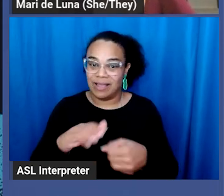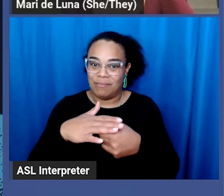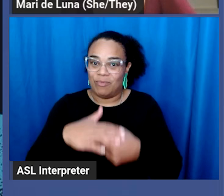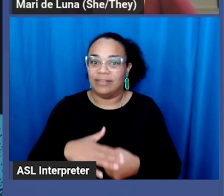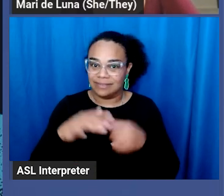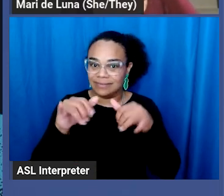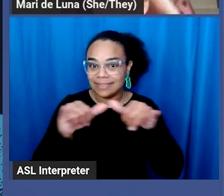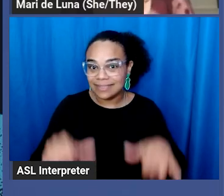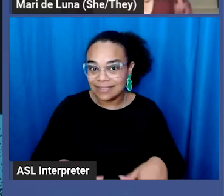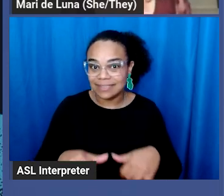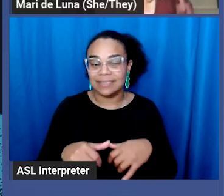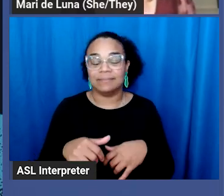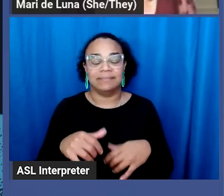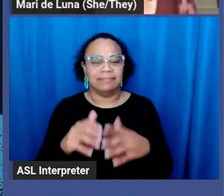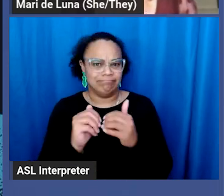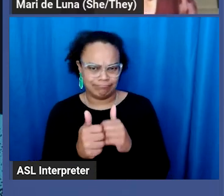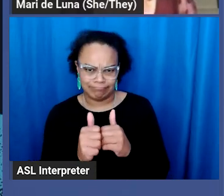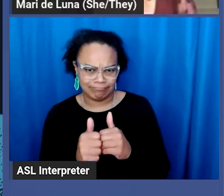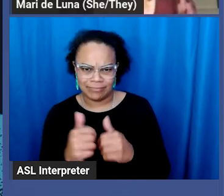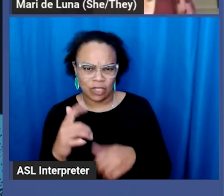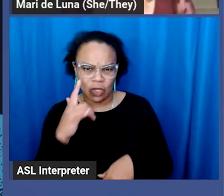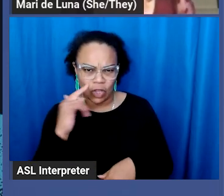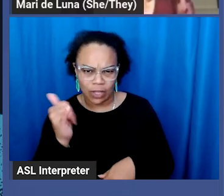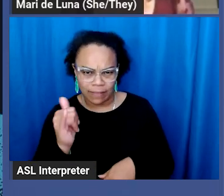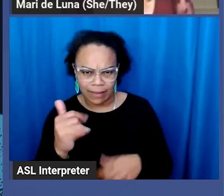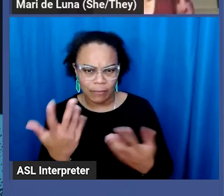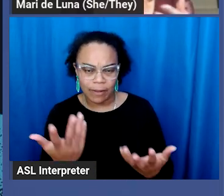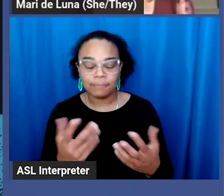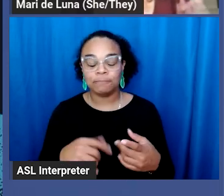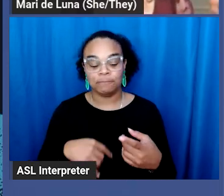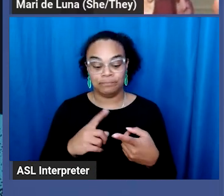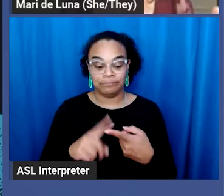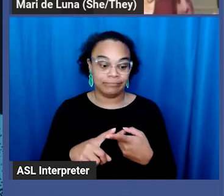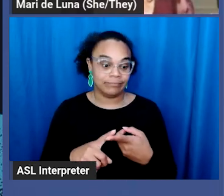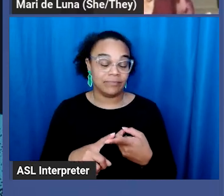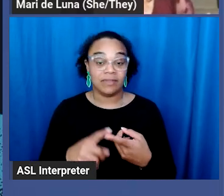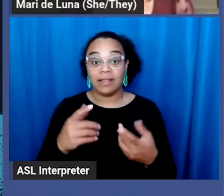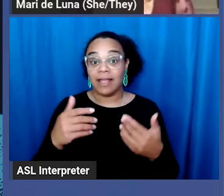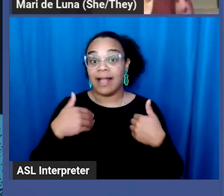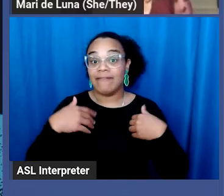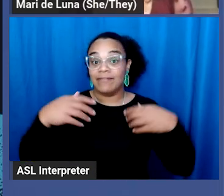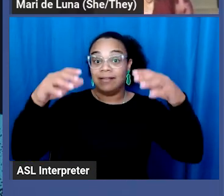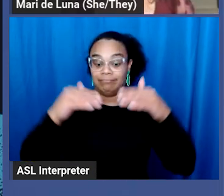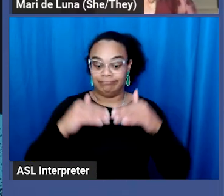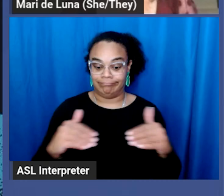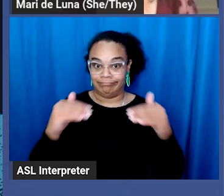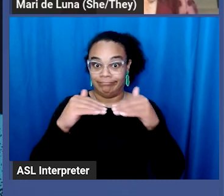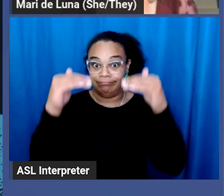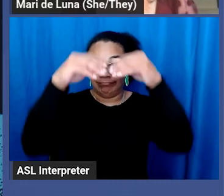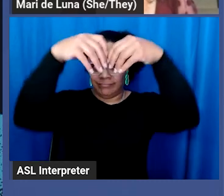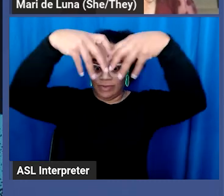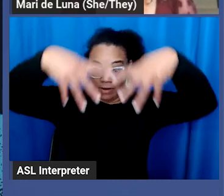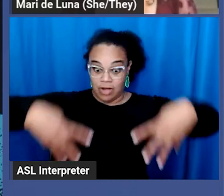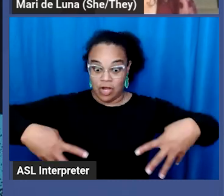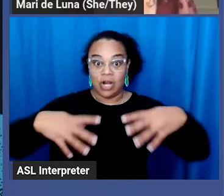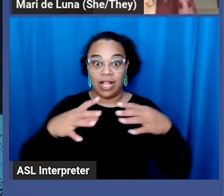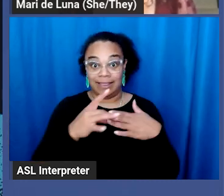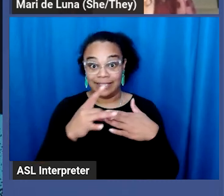dynamics. And what that can look like is having a hierarchical leadership,